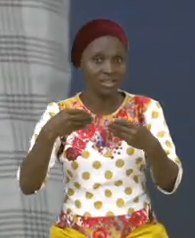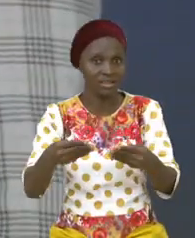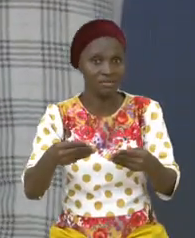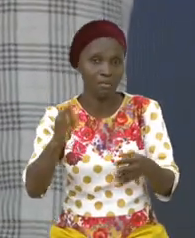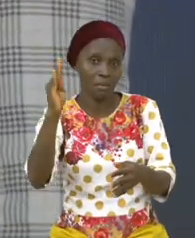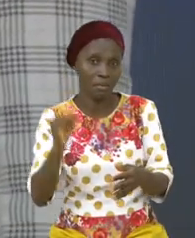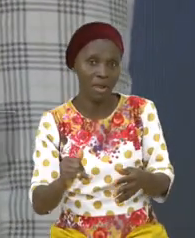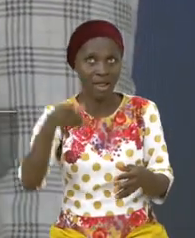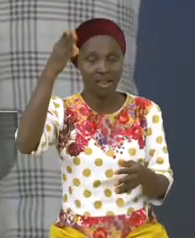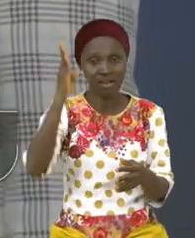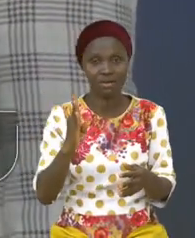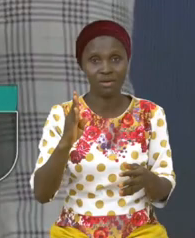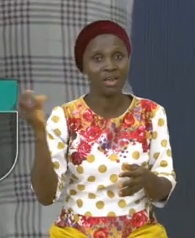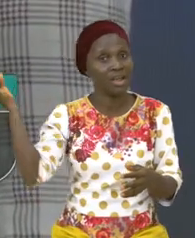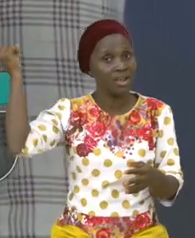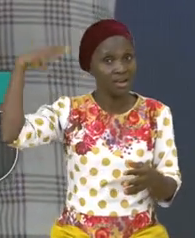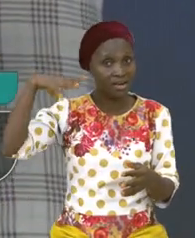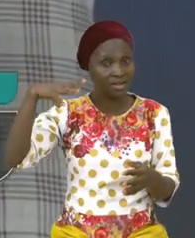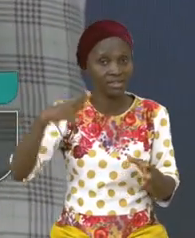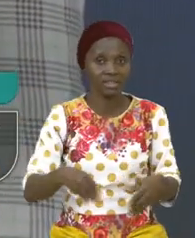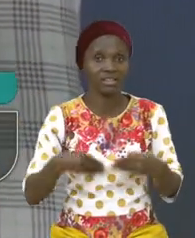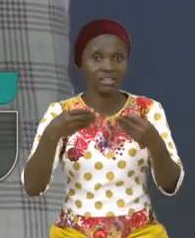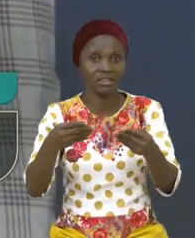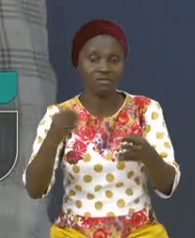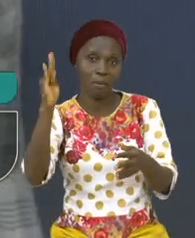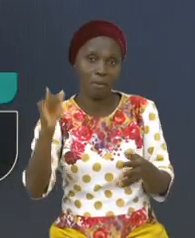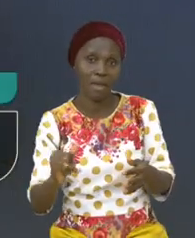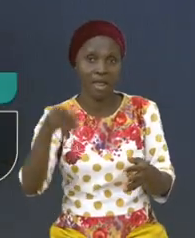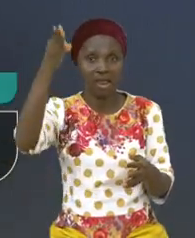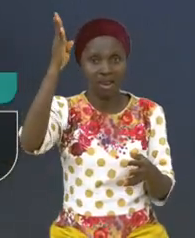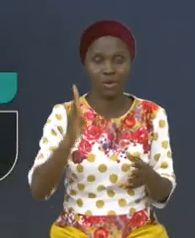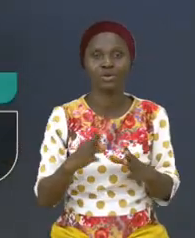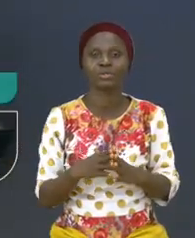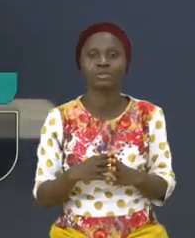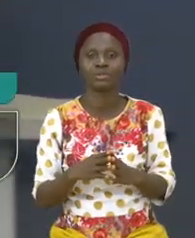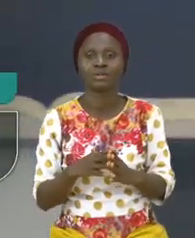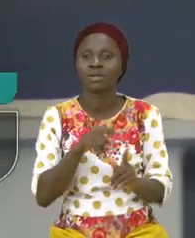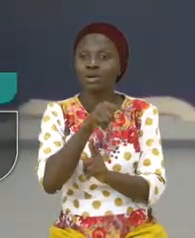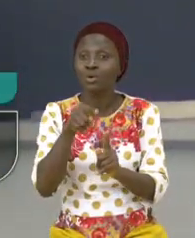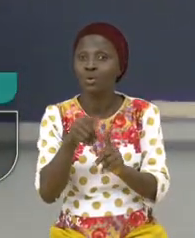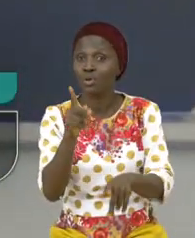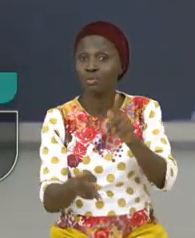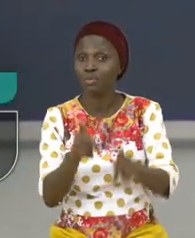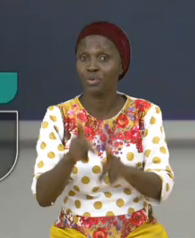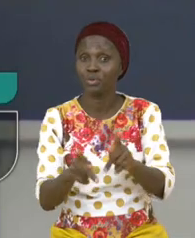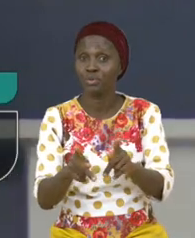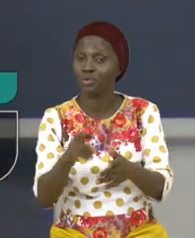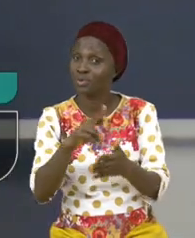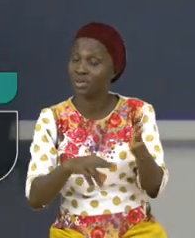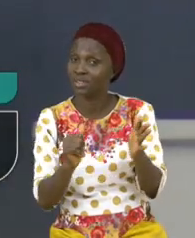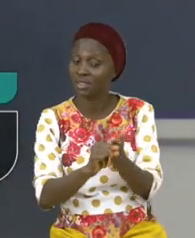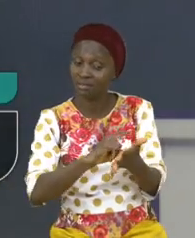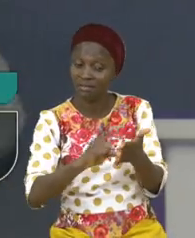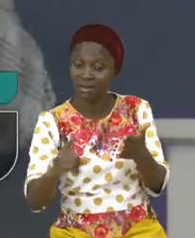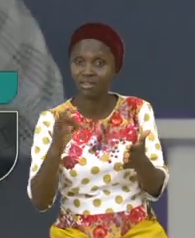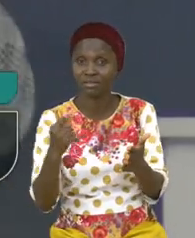Grace granted by God. You know, when people read that passage of